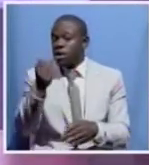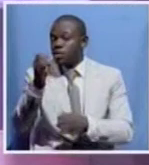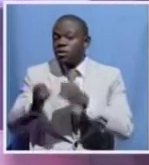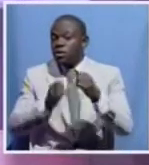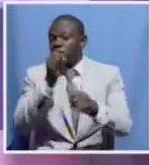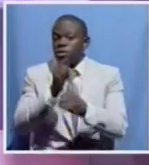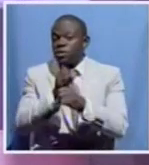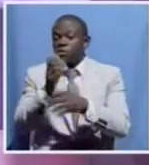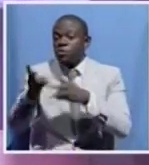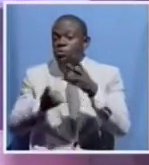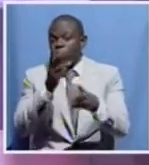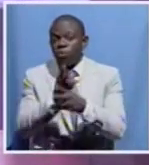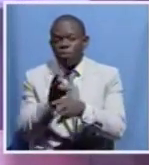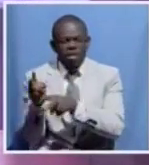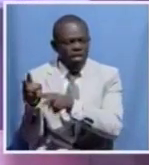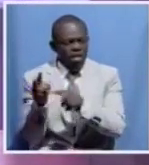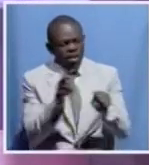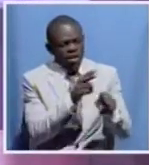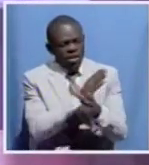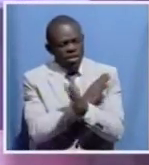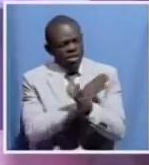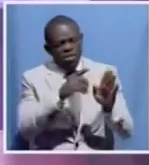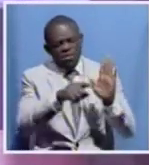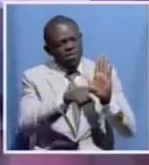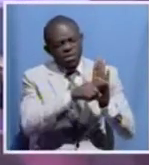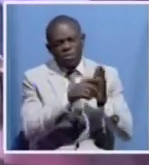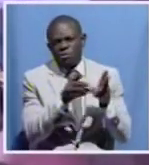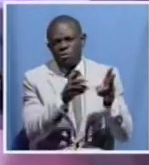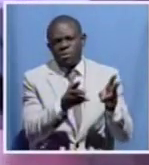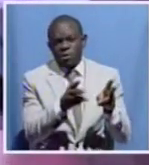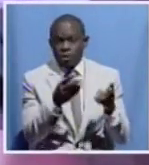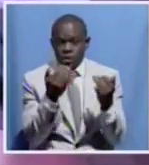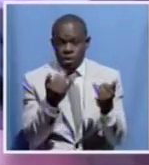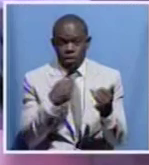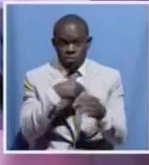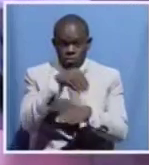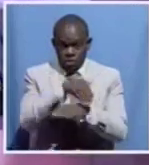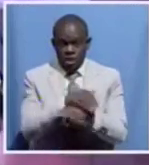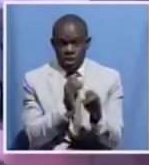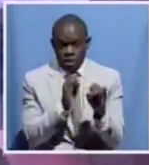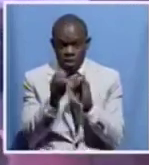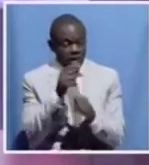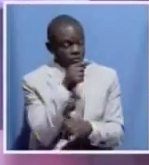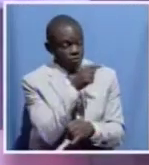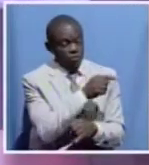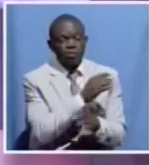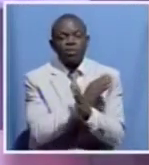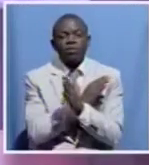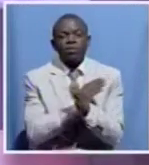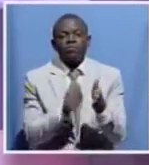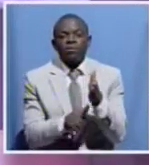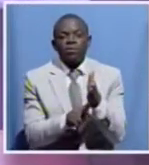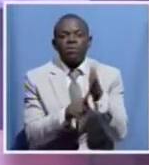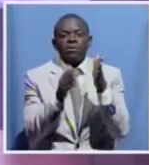this evening on the program is Zambia's ambassador to Germany, His Excellency Anthony Mukwita. He also speaks to developments in